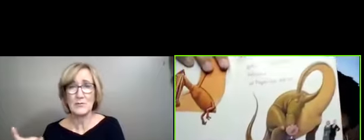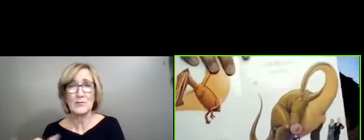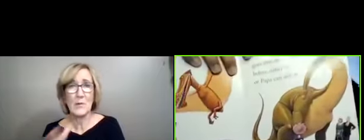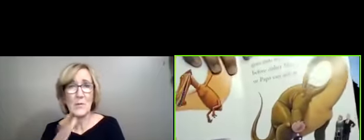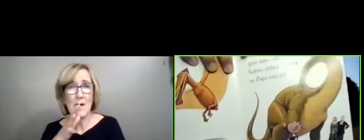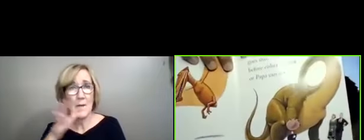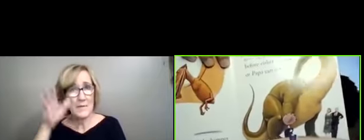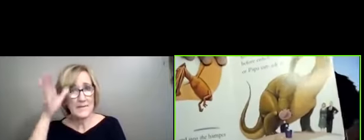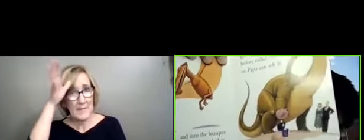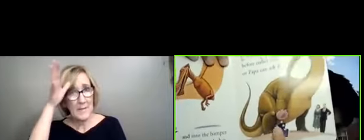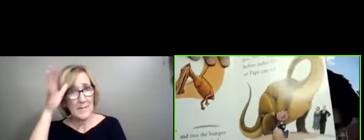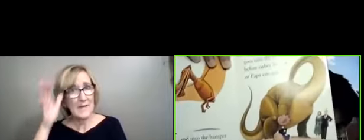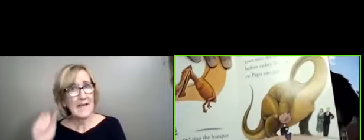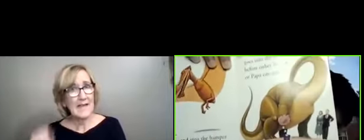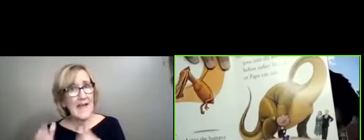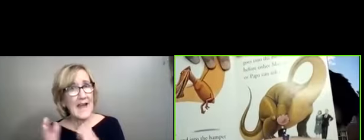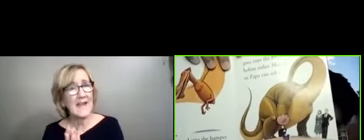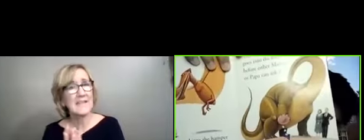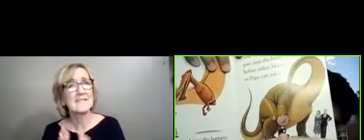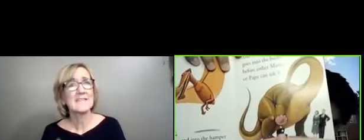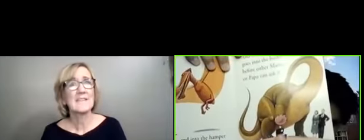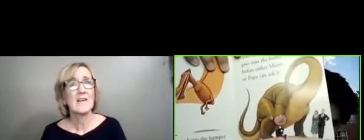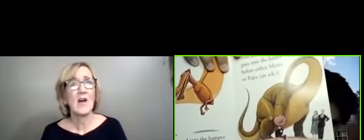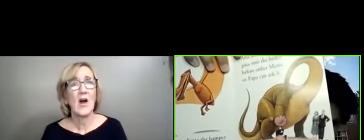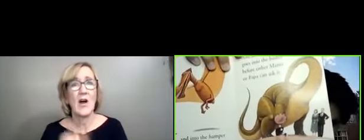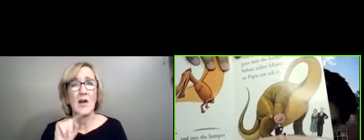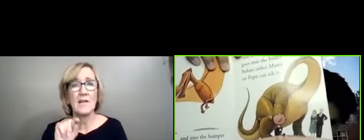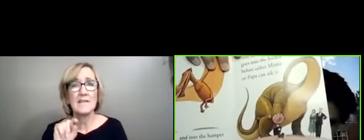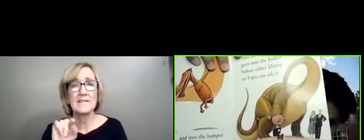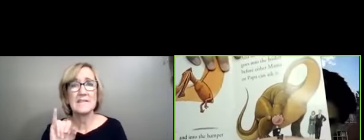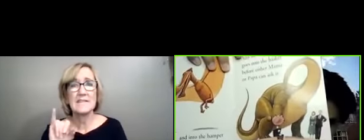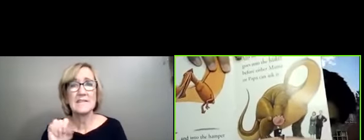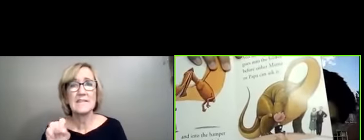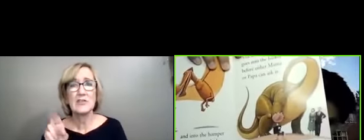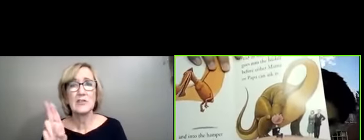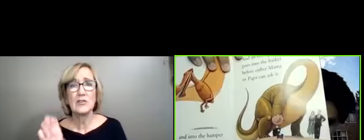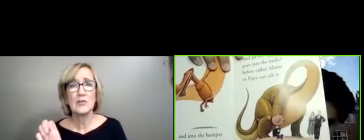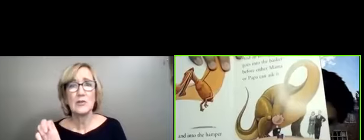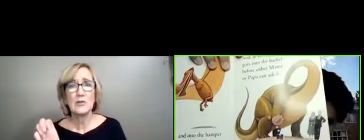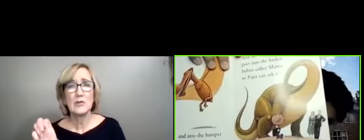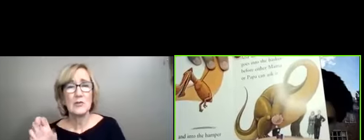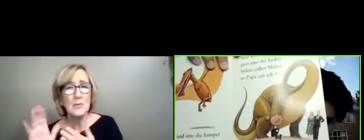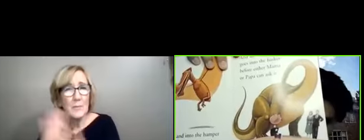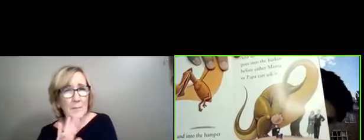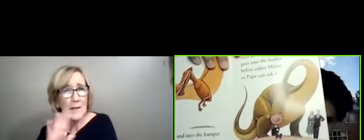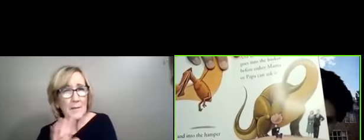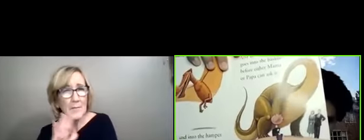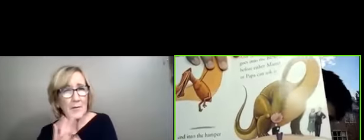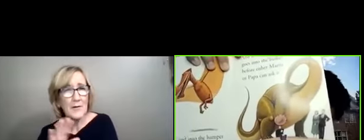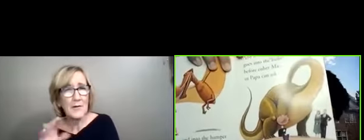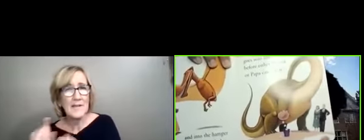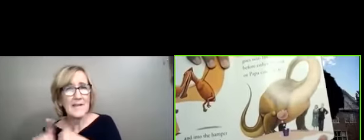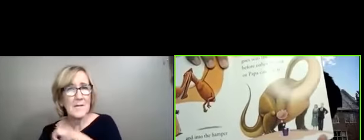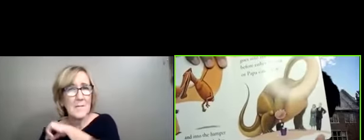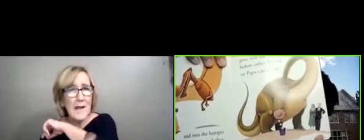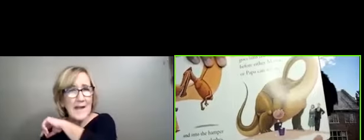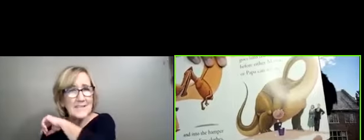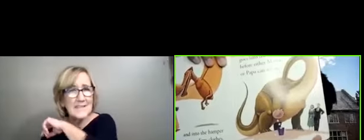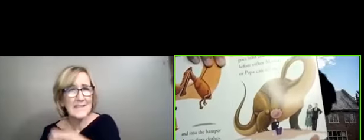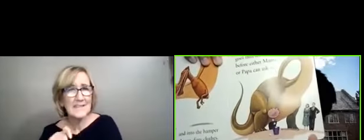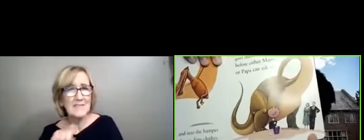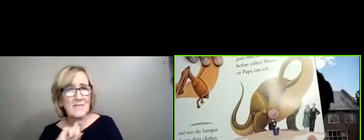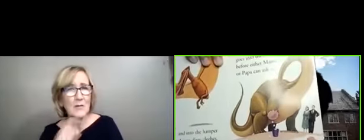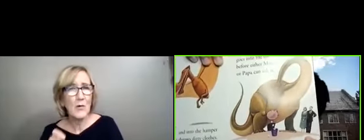See him throwing all the tissue paper in the basket, all the dirty paper there